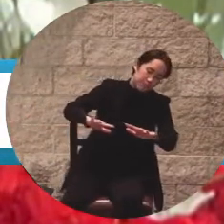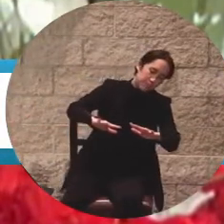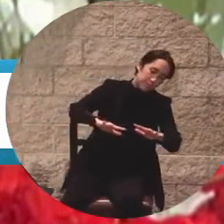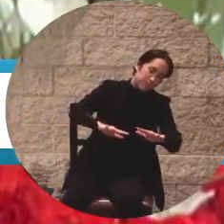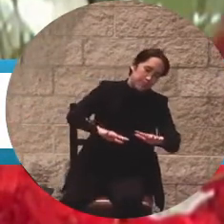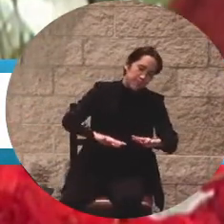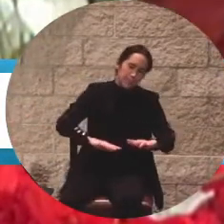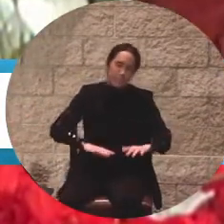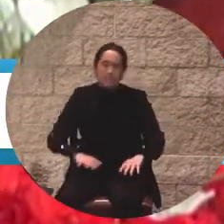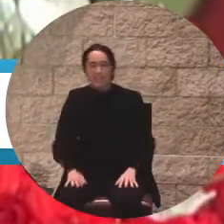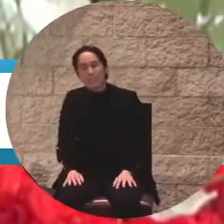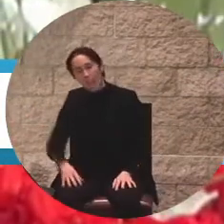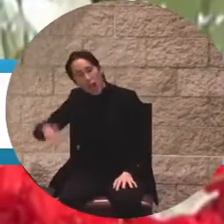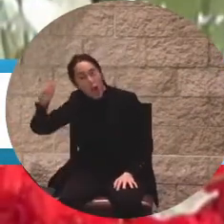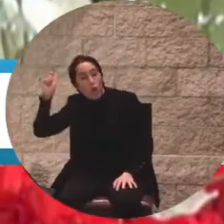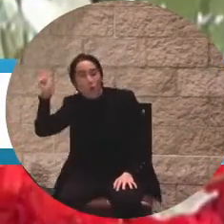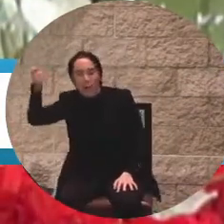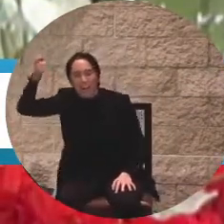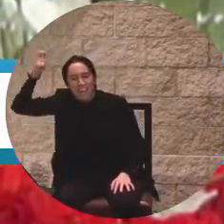Tinsel,